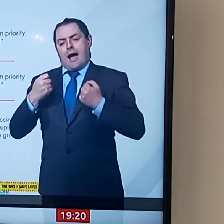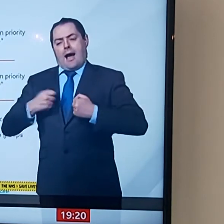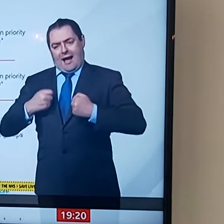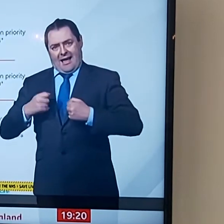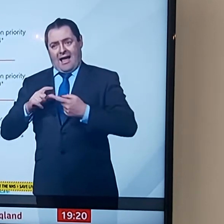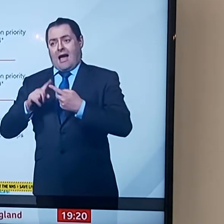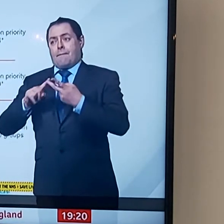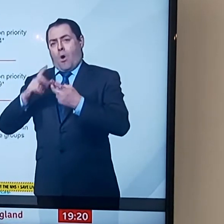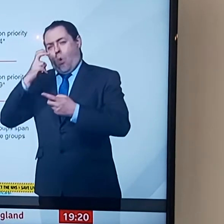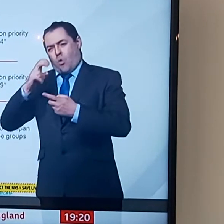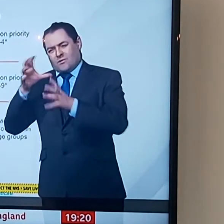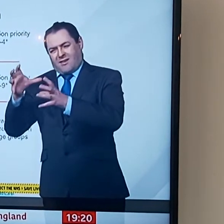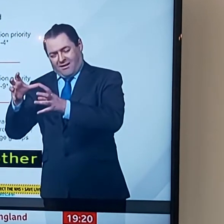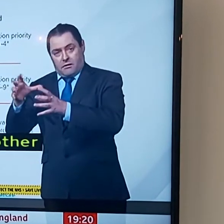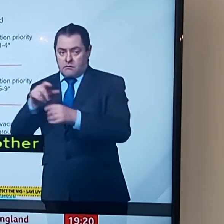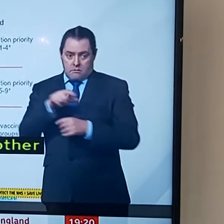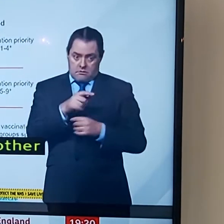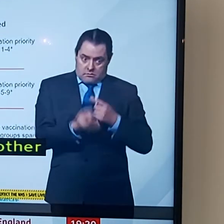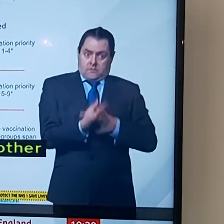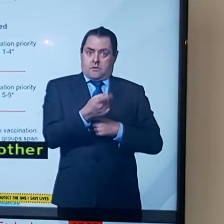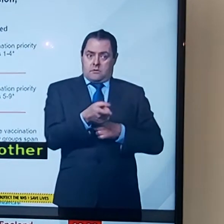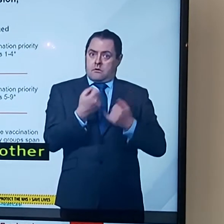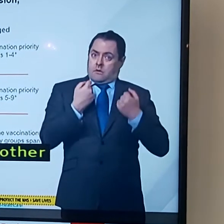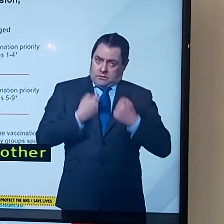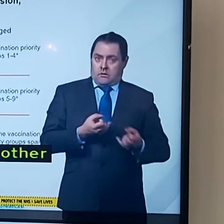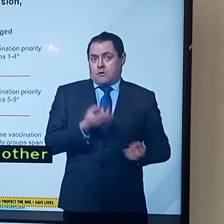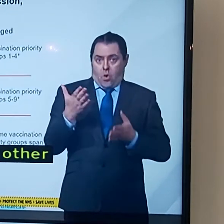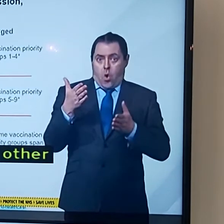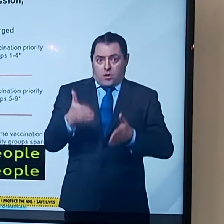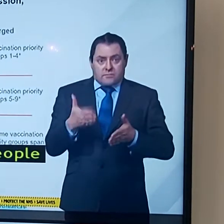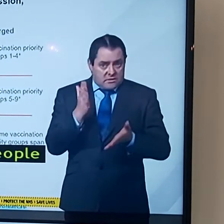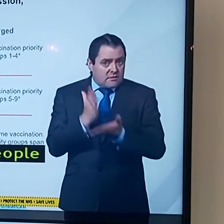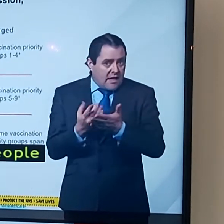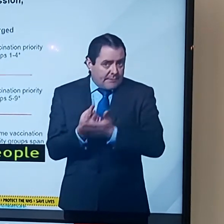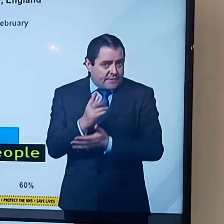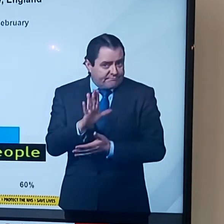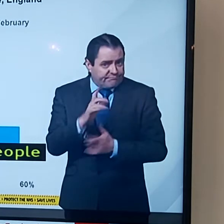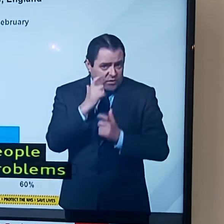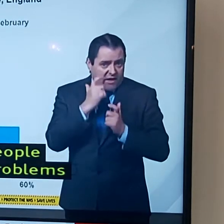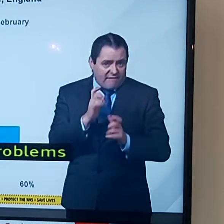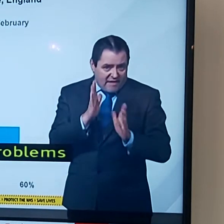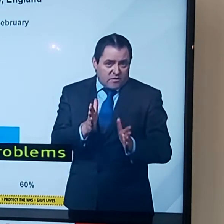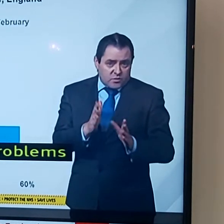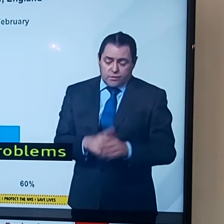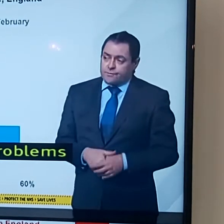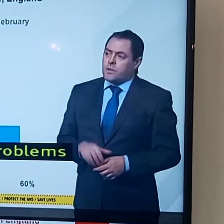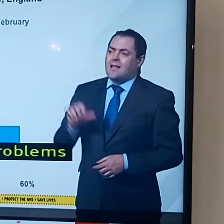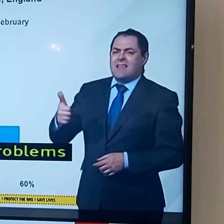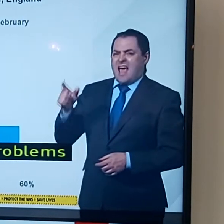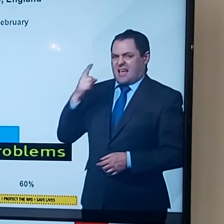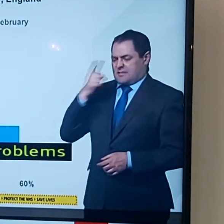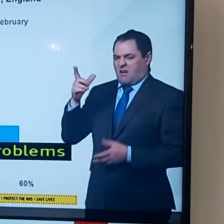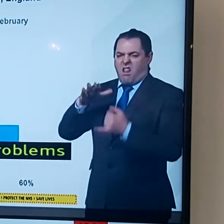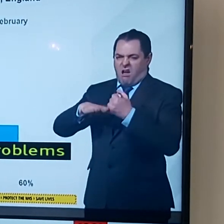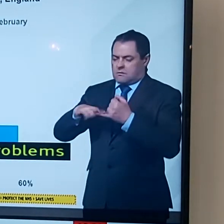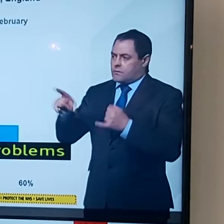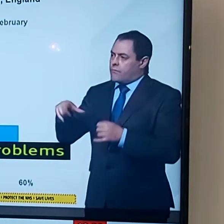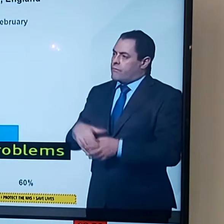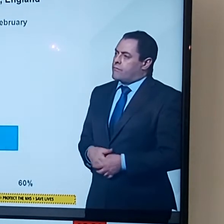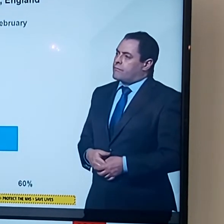problems in hospitals across the UK under the age of 50. Next slide, please. So my final slide is